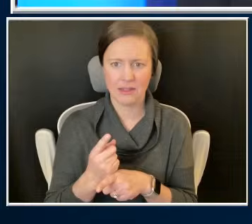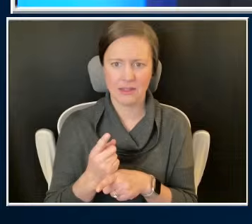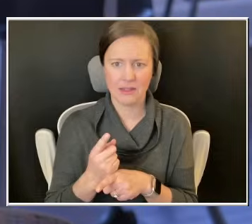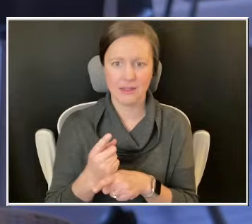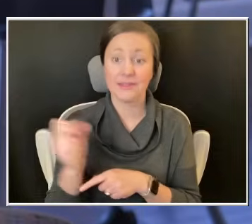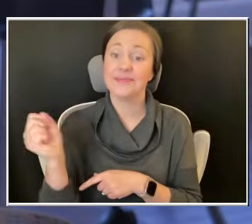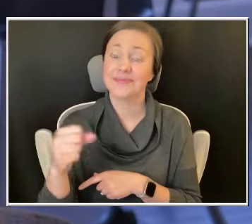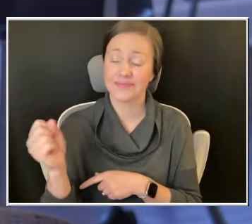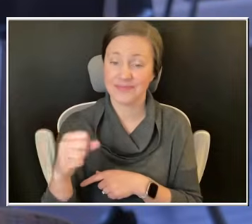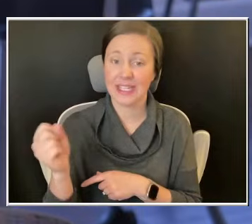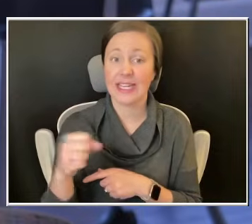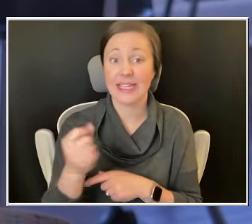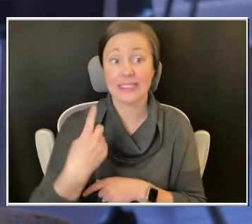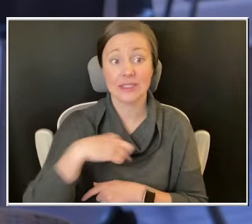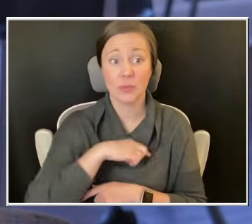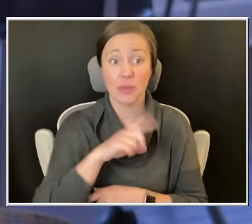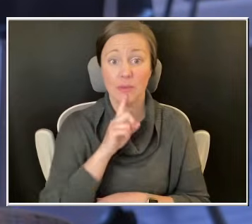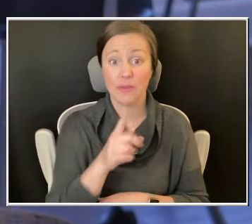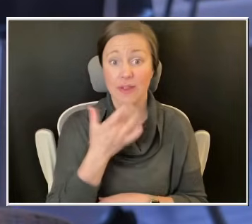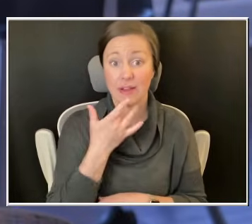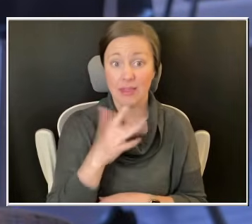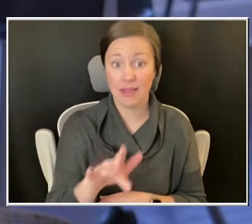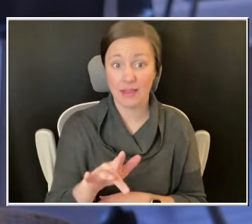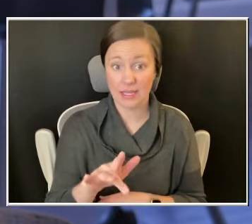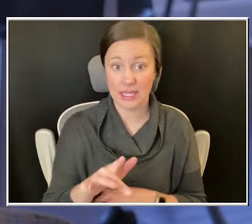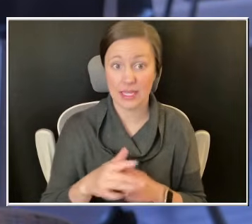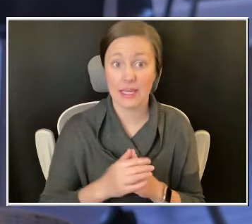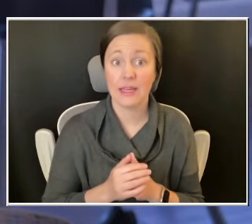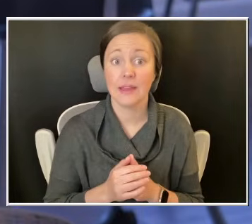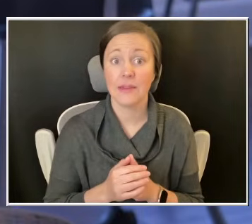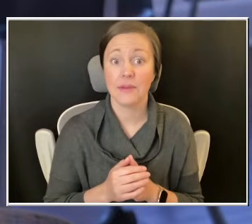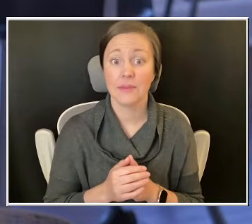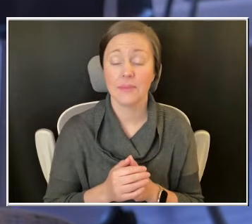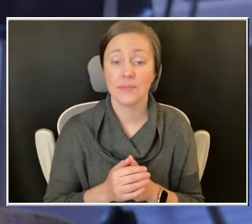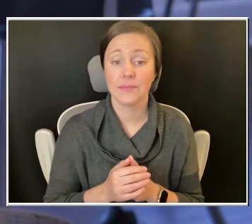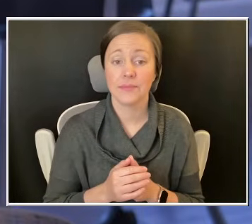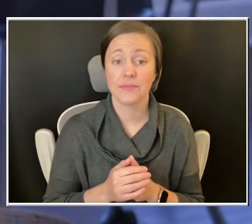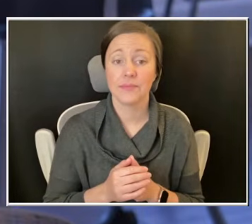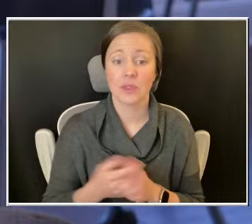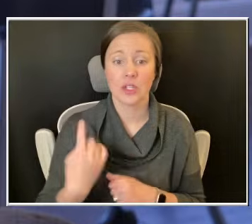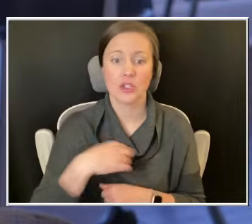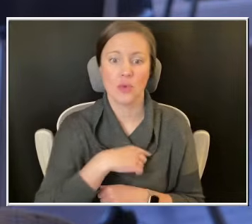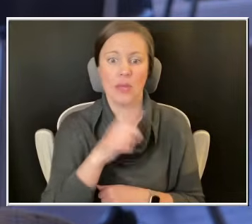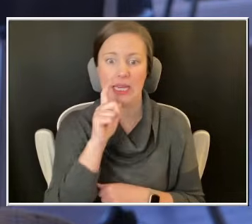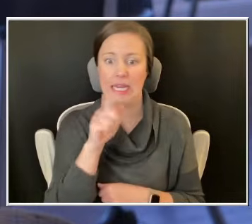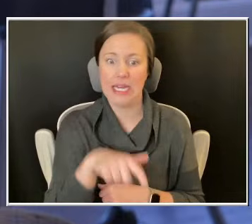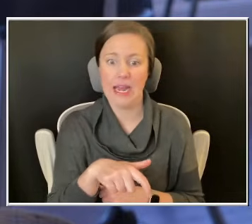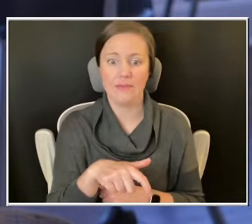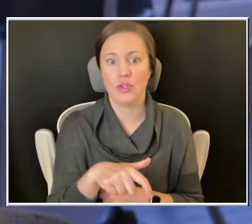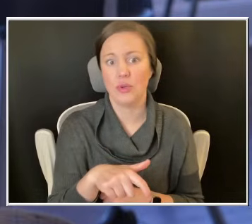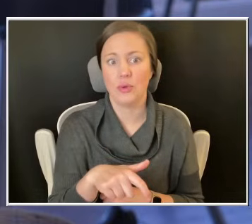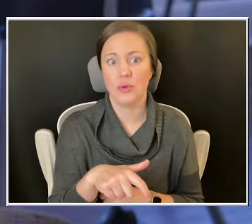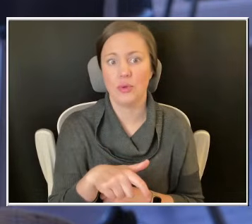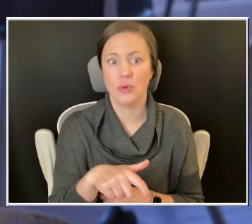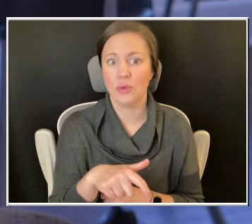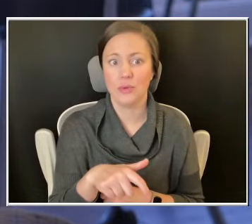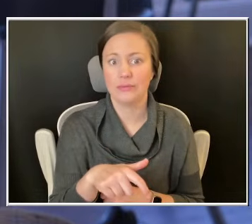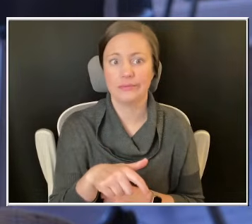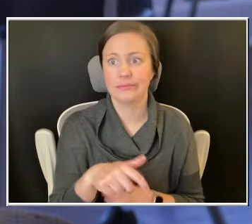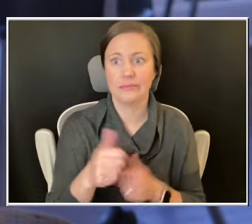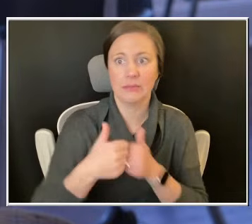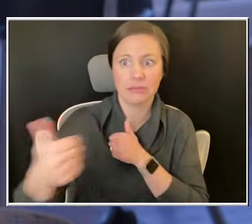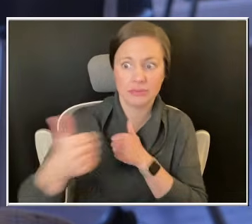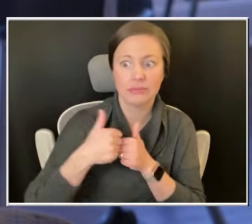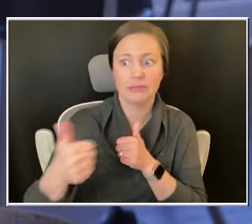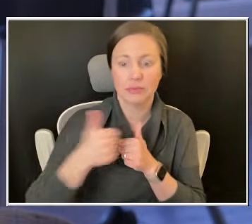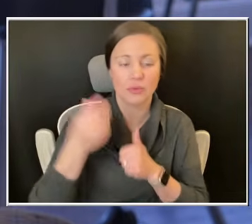we were very lucky, so we didn't have to, transfer back and forth to the dialysis clinic. We were lucky